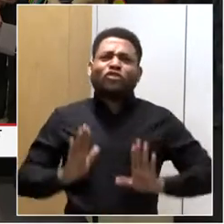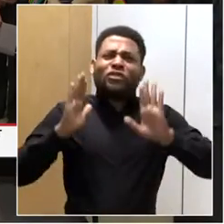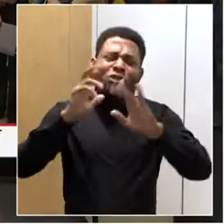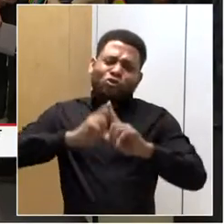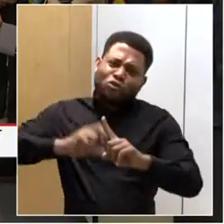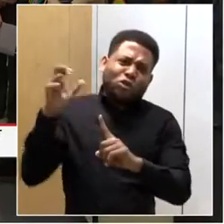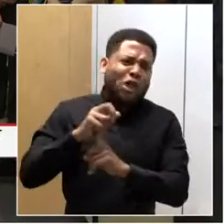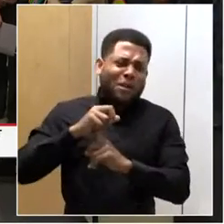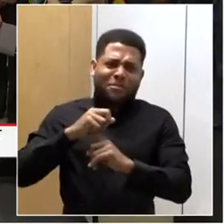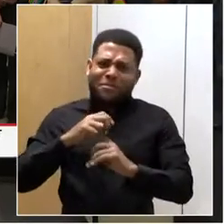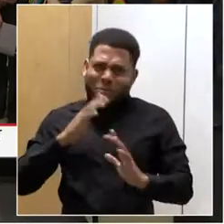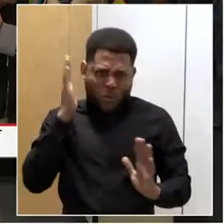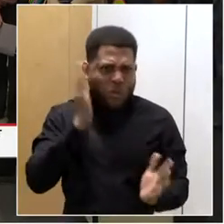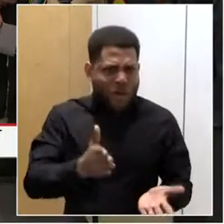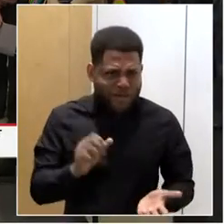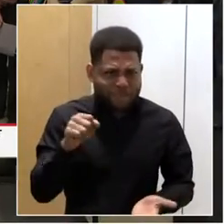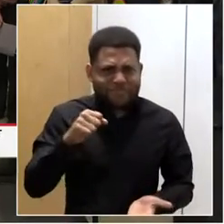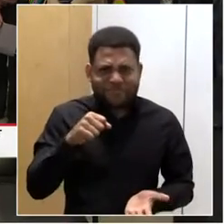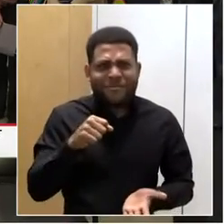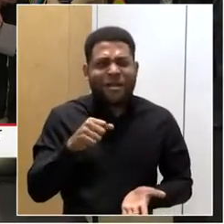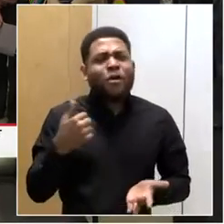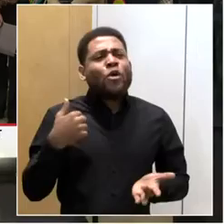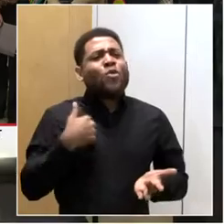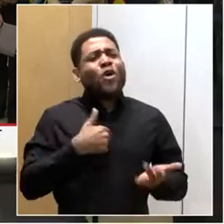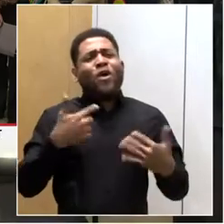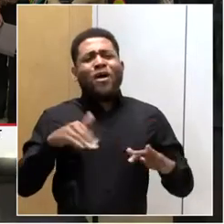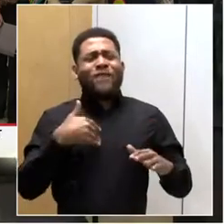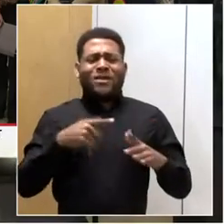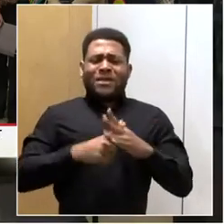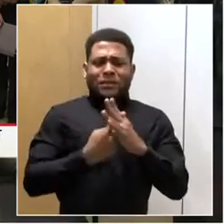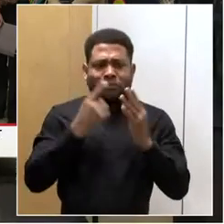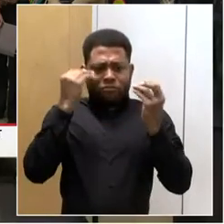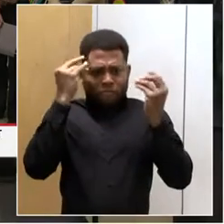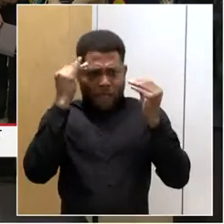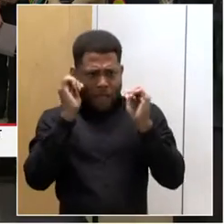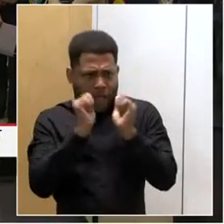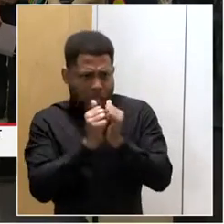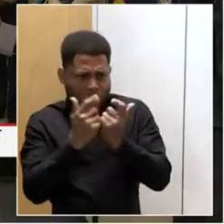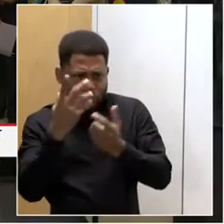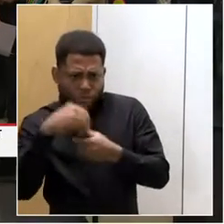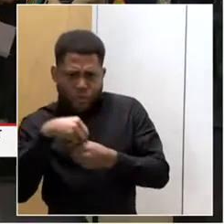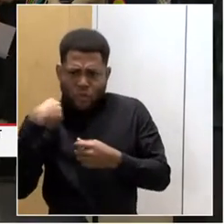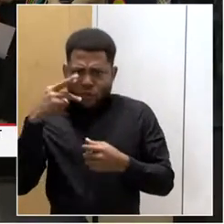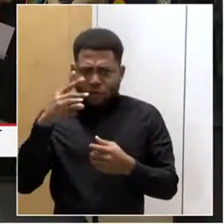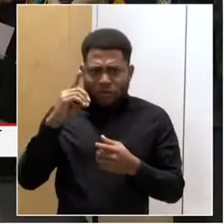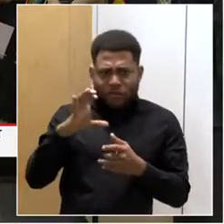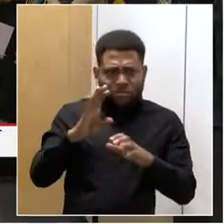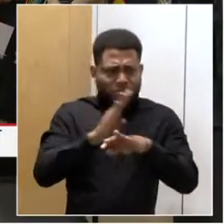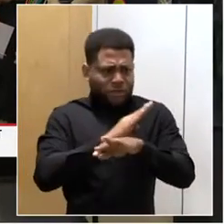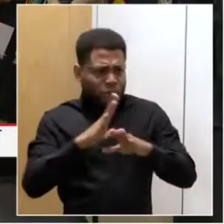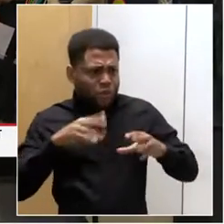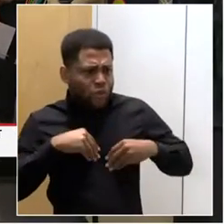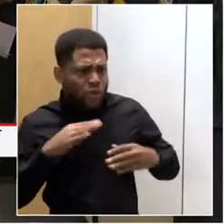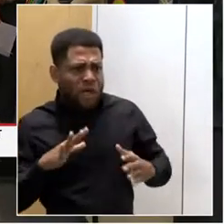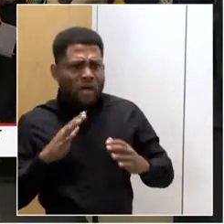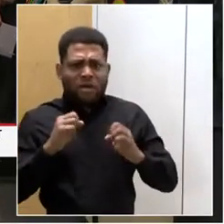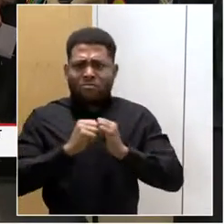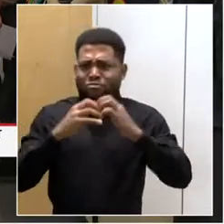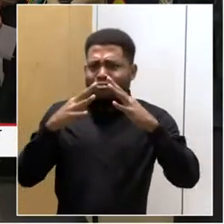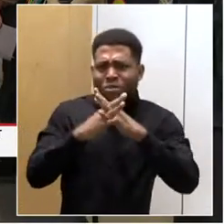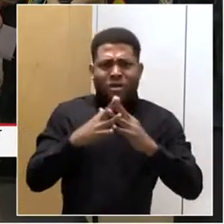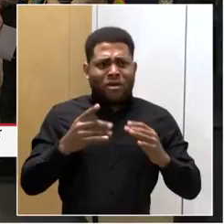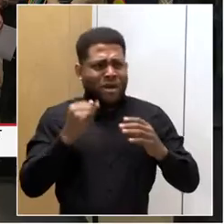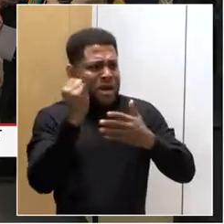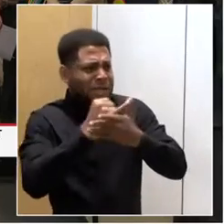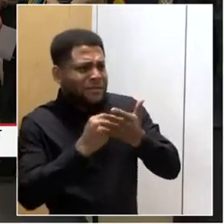so we're already thinking about how we can include D.C. entrepreneurs, how we're going to include artists, how